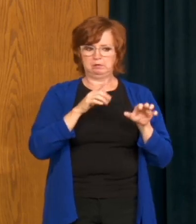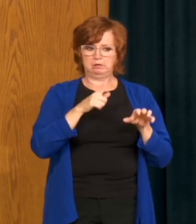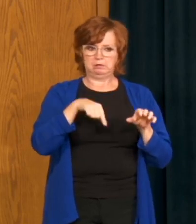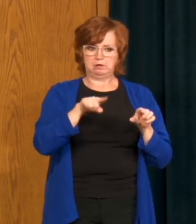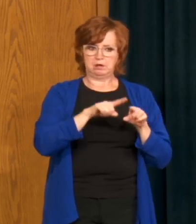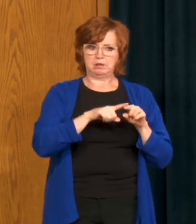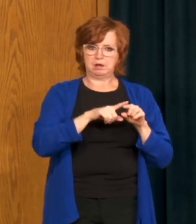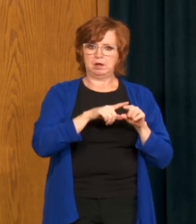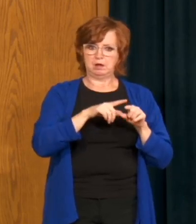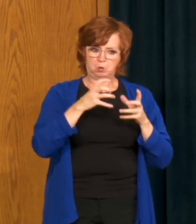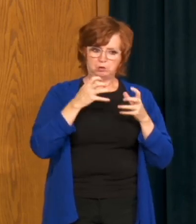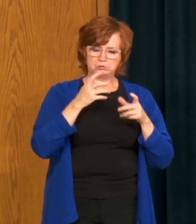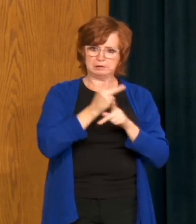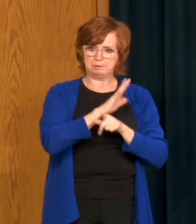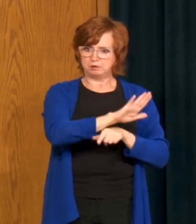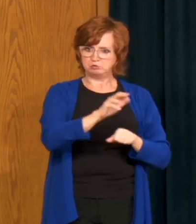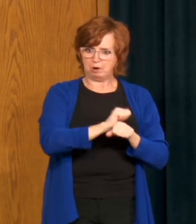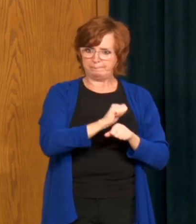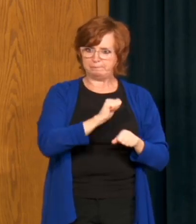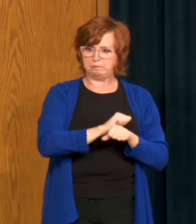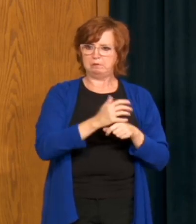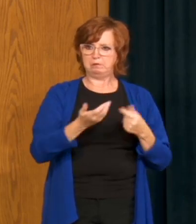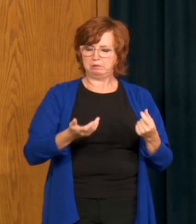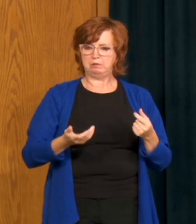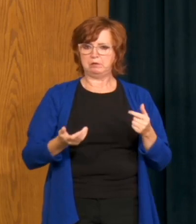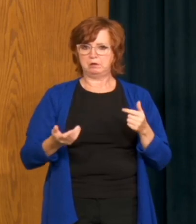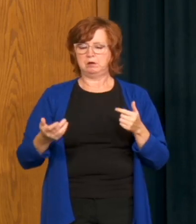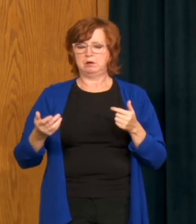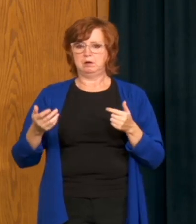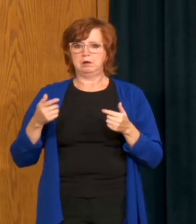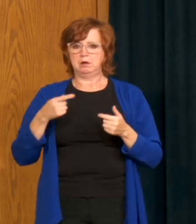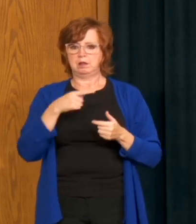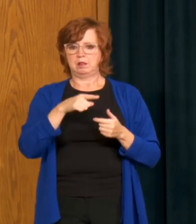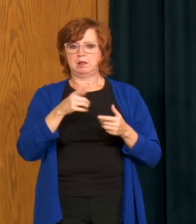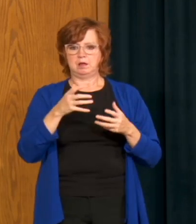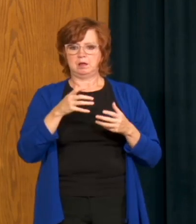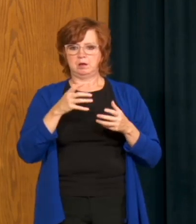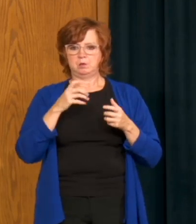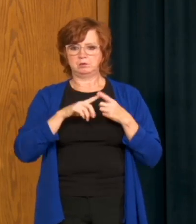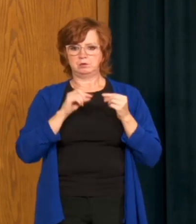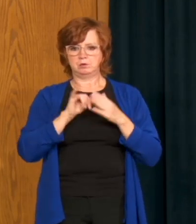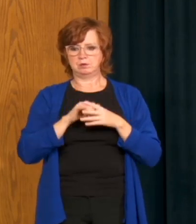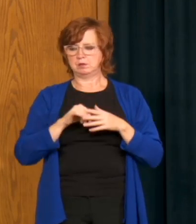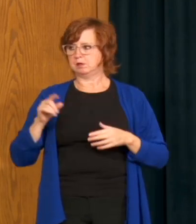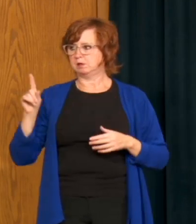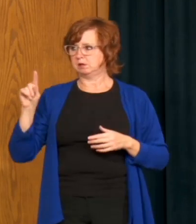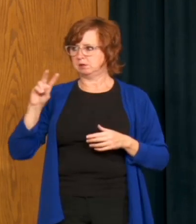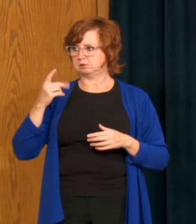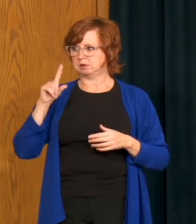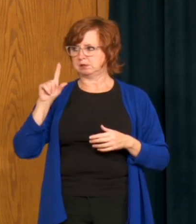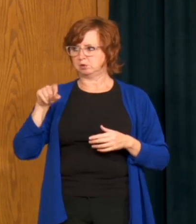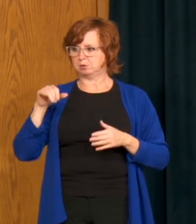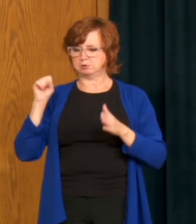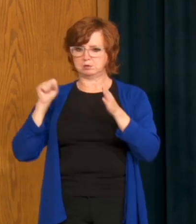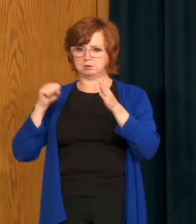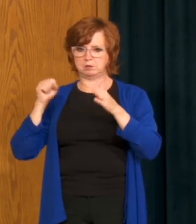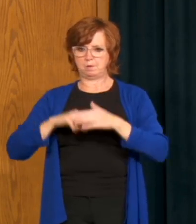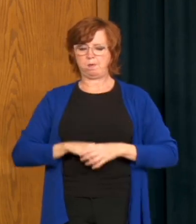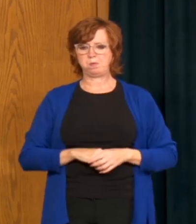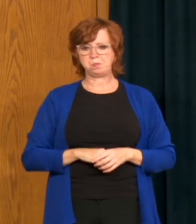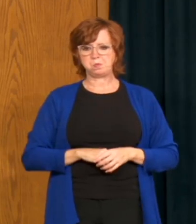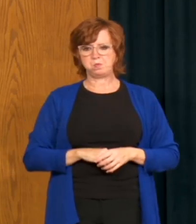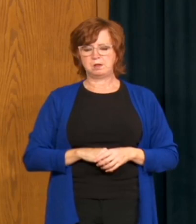and there's high level of motivation in making it work in that way. Yeah. What about other